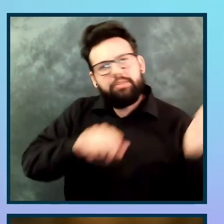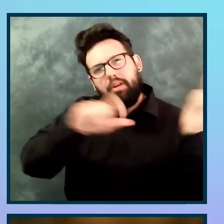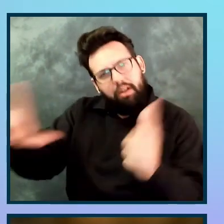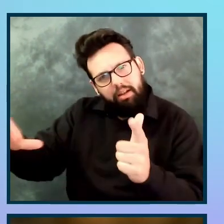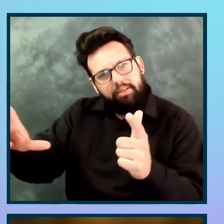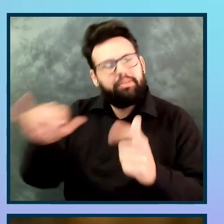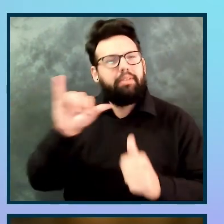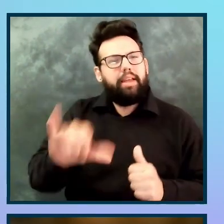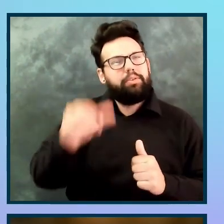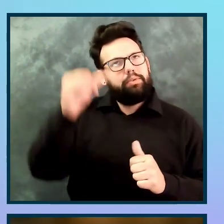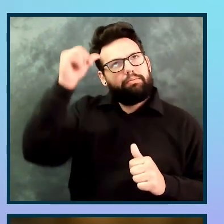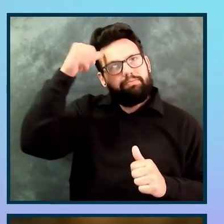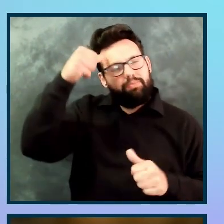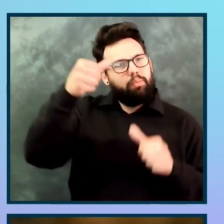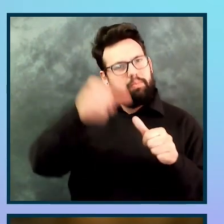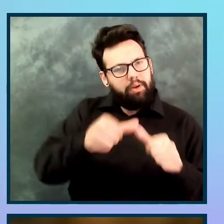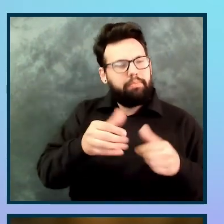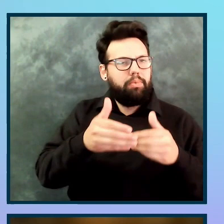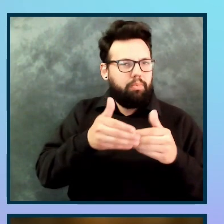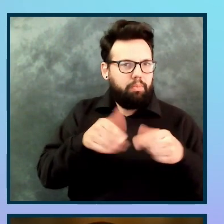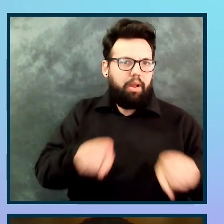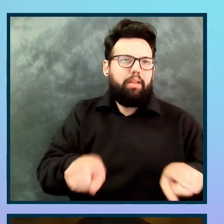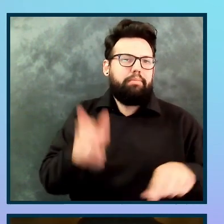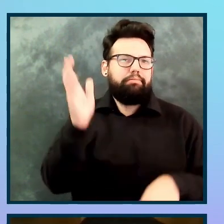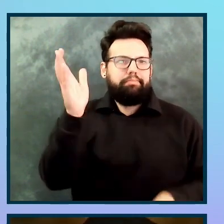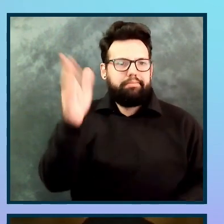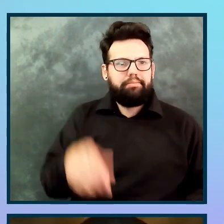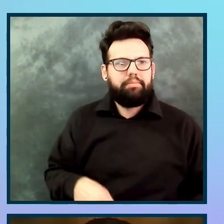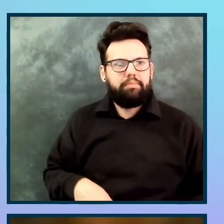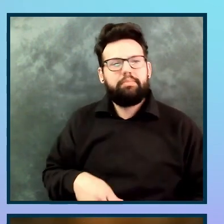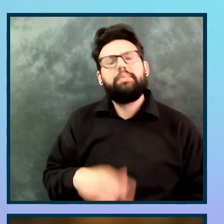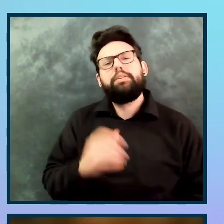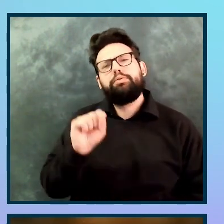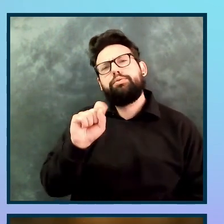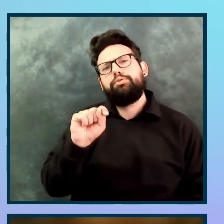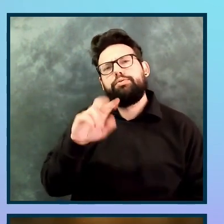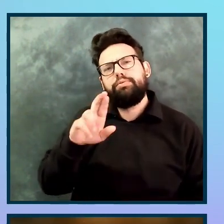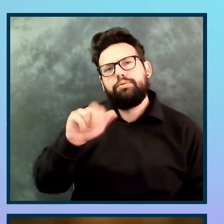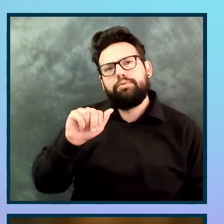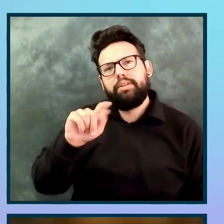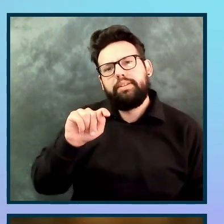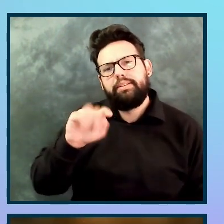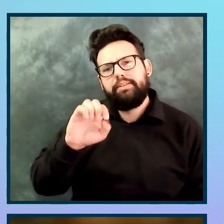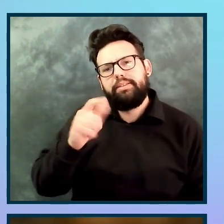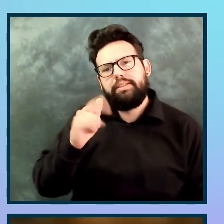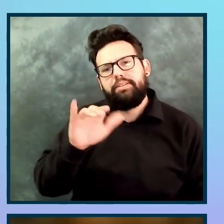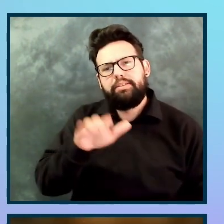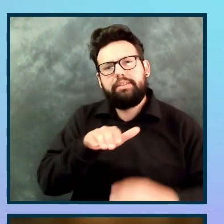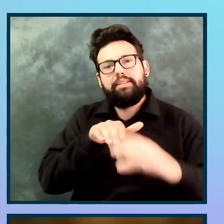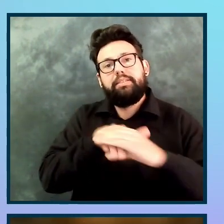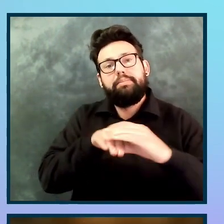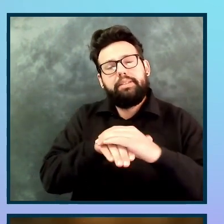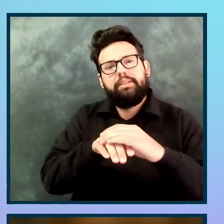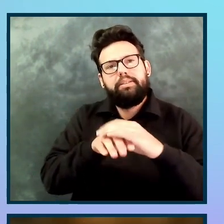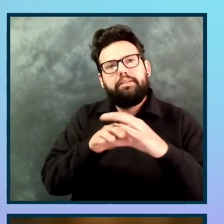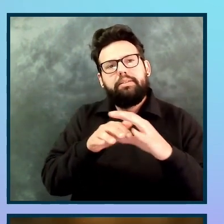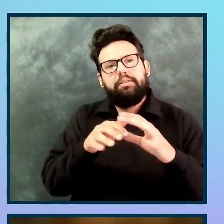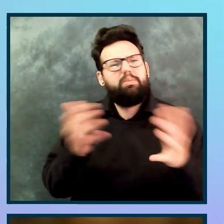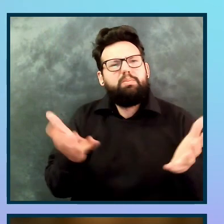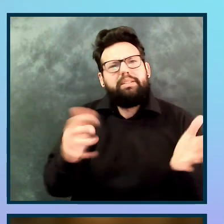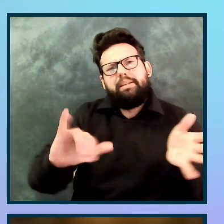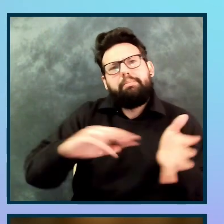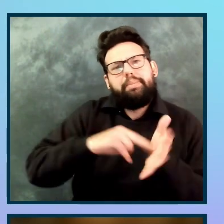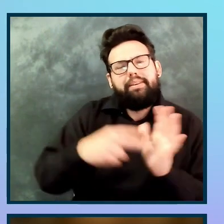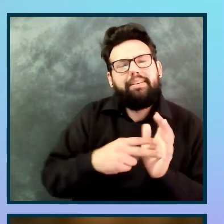this. So what is strategic accessibility? I'll start by saying it is not just compliance